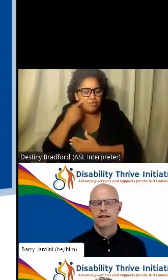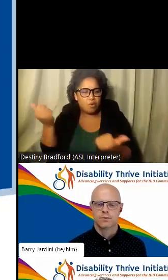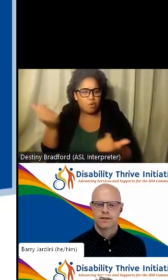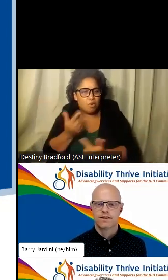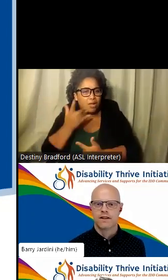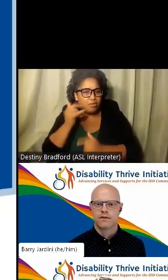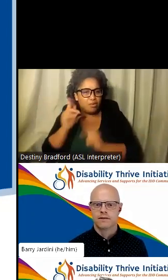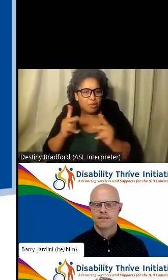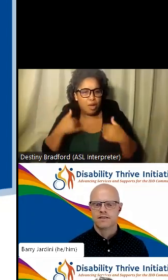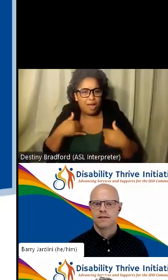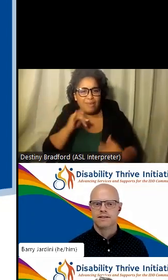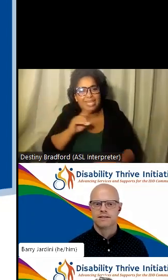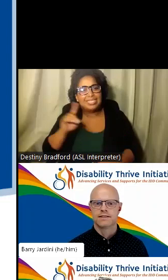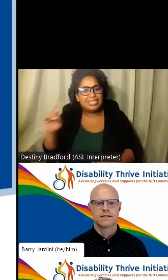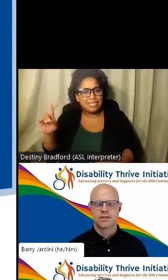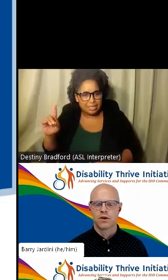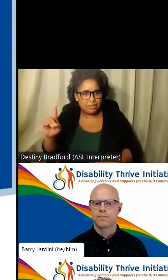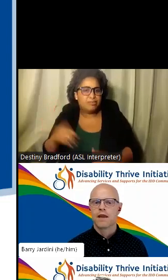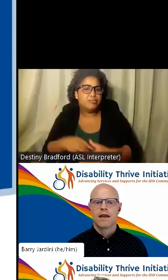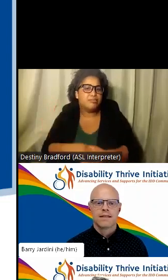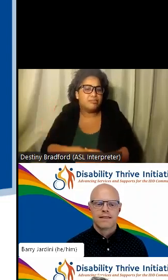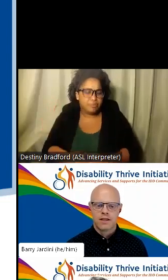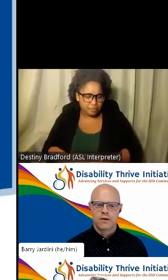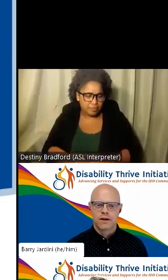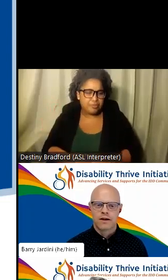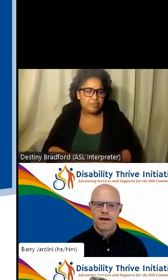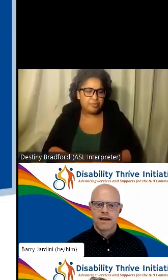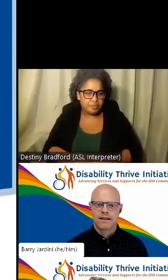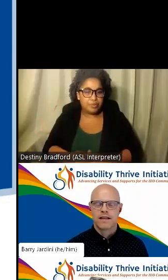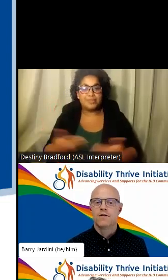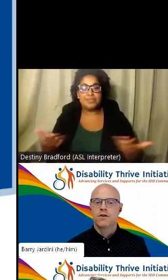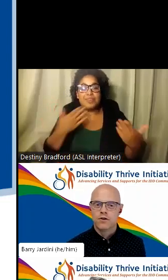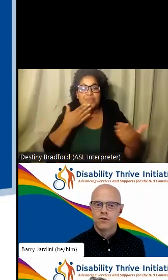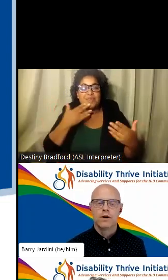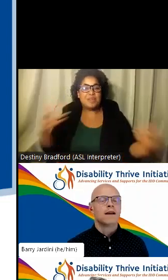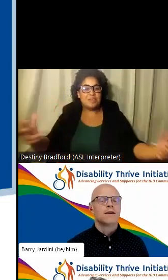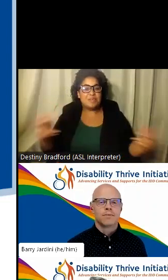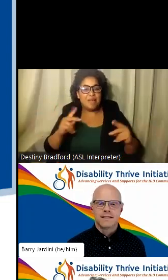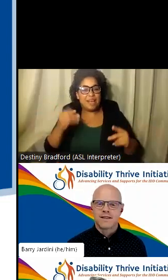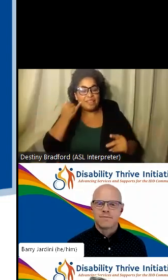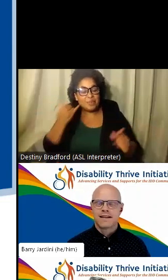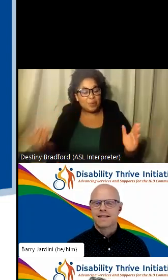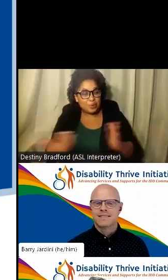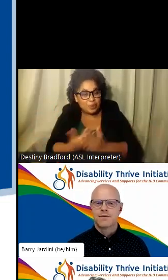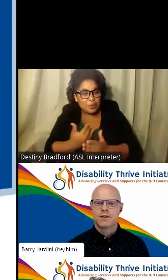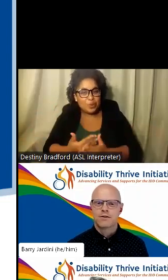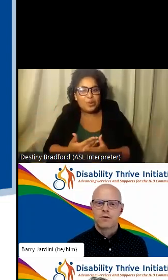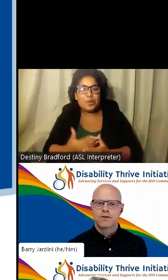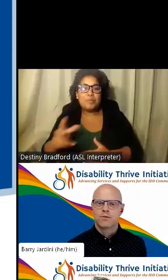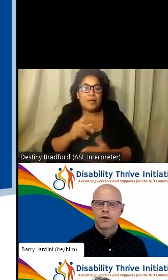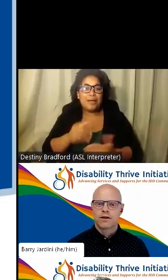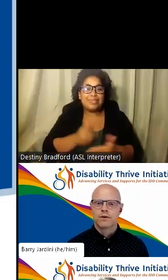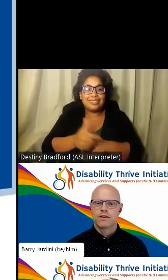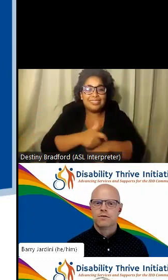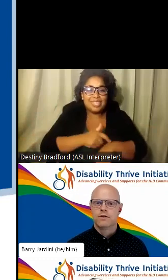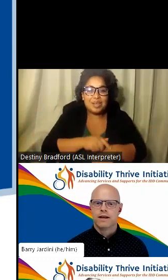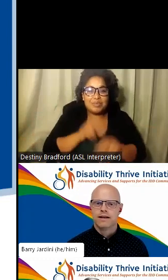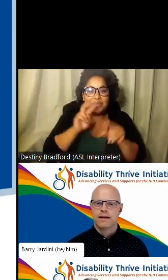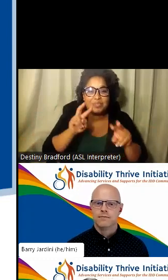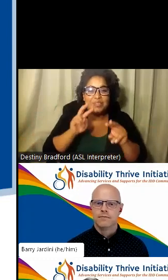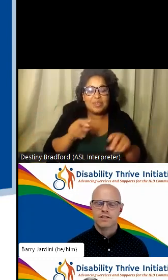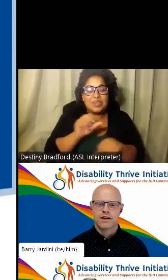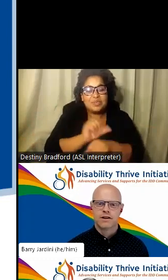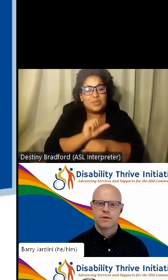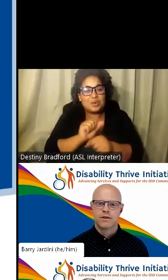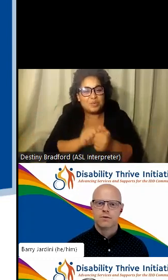with intellectual and developmental disabilities. So thank you for coming back. If you're new, please come back next time. We look forward to working with you